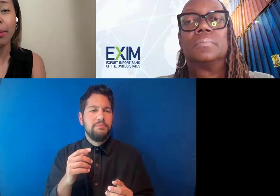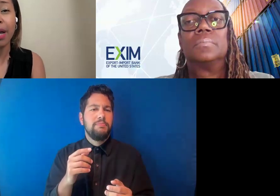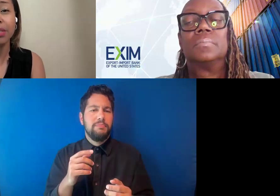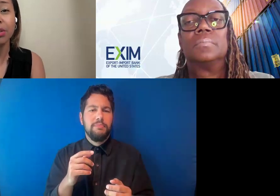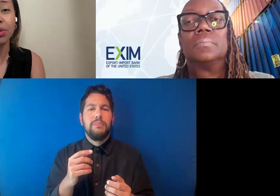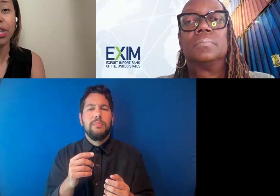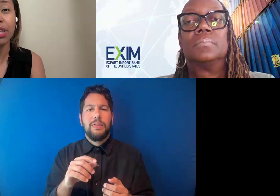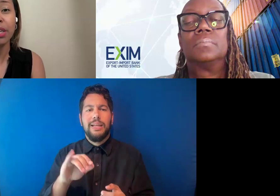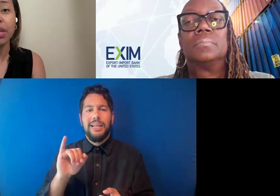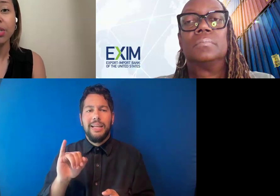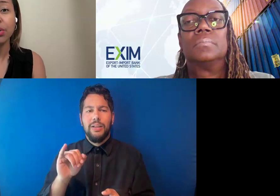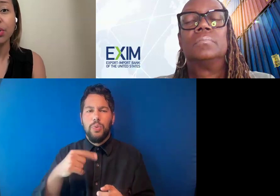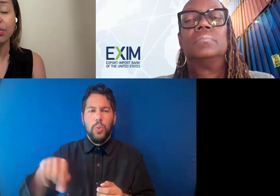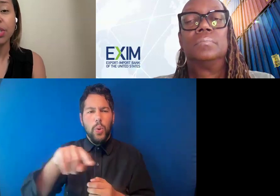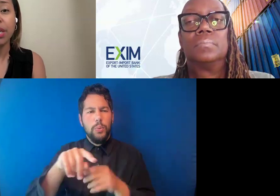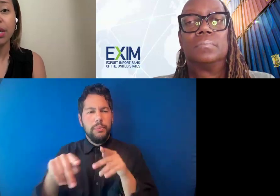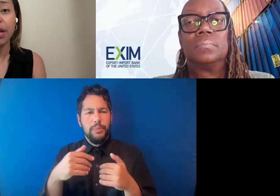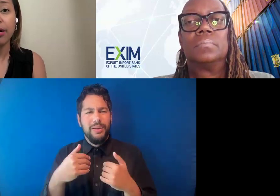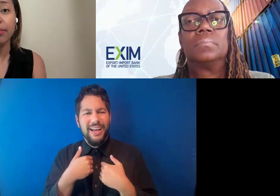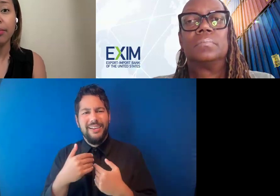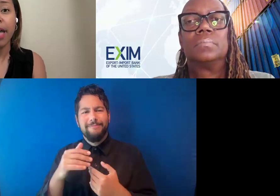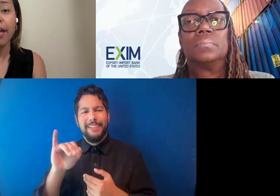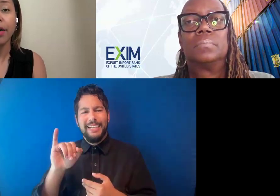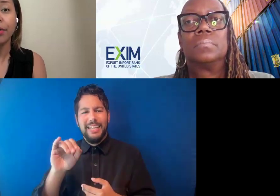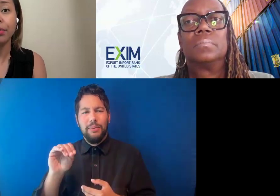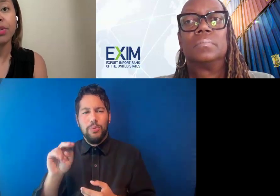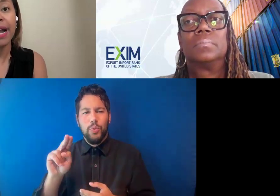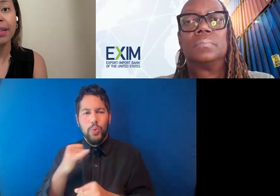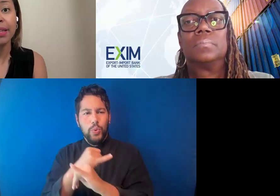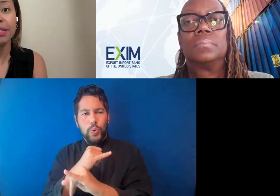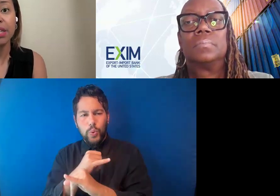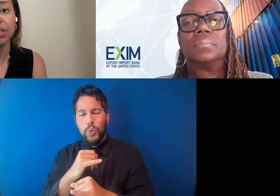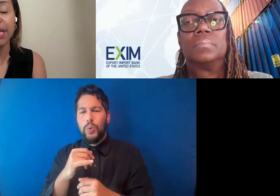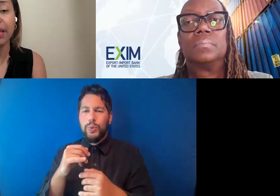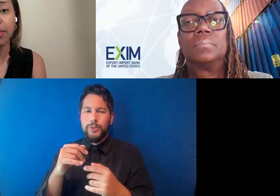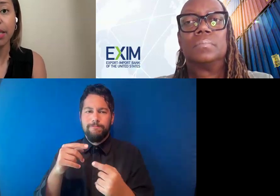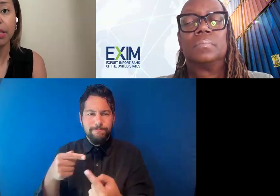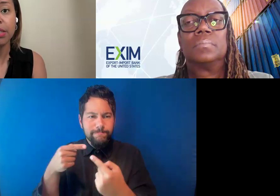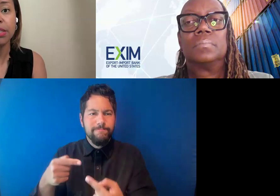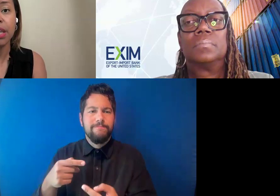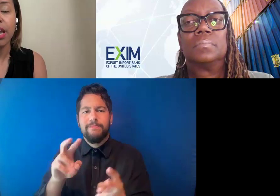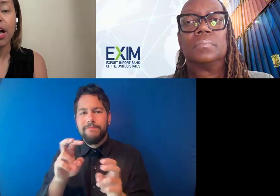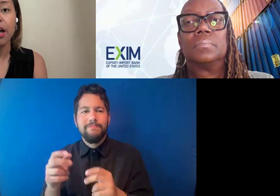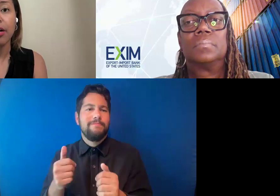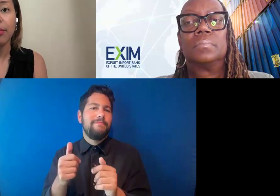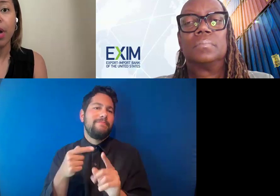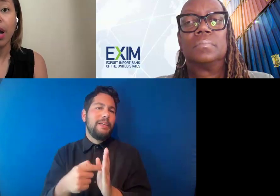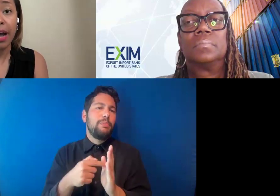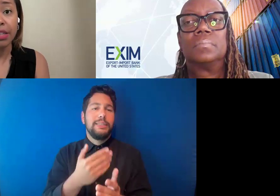the immunocompromised community. So those that have health realities such as diabetes,